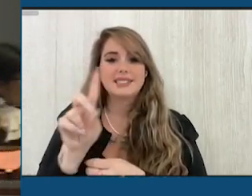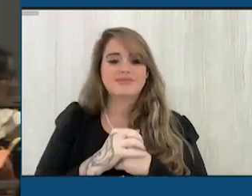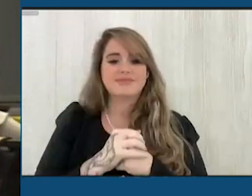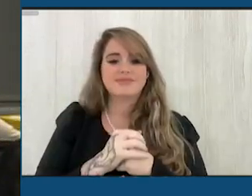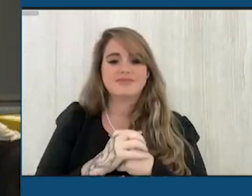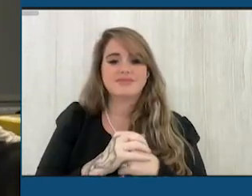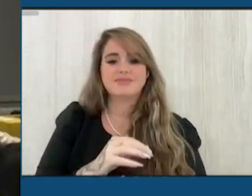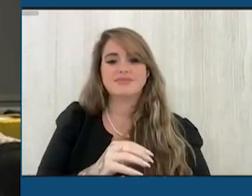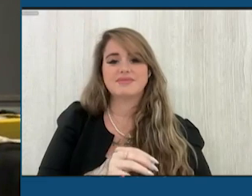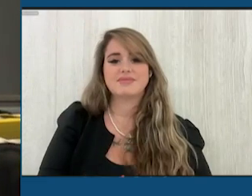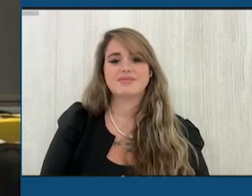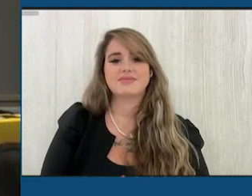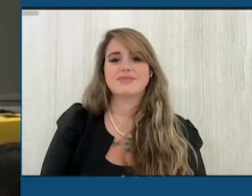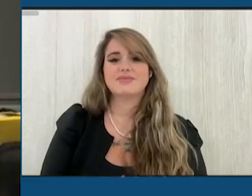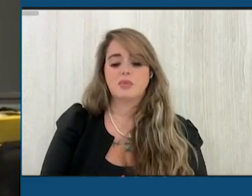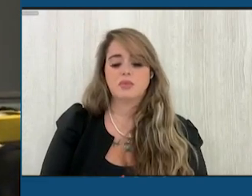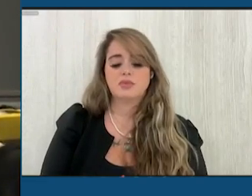So what are we going to do?